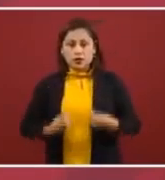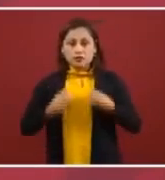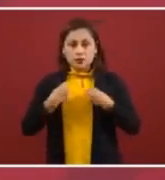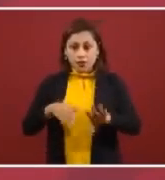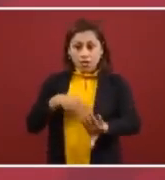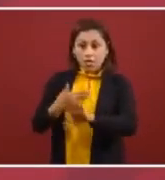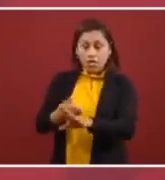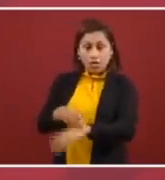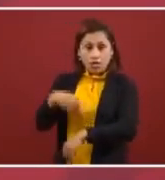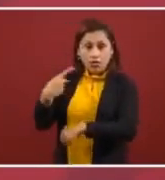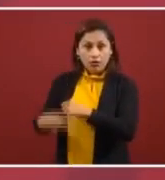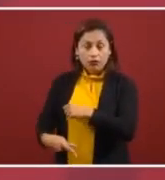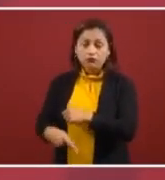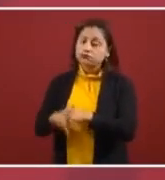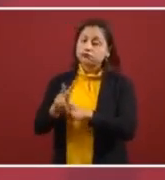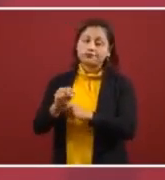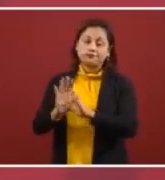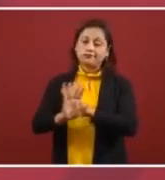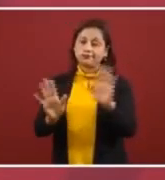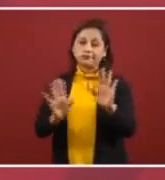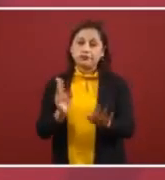And time will pass,